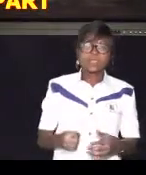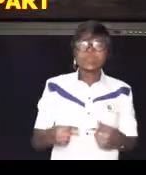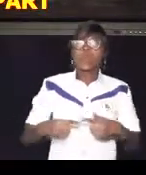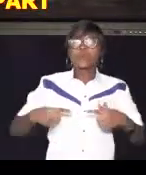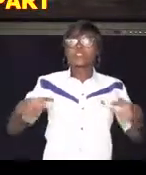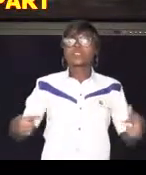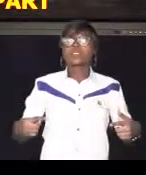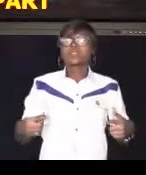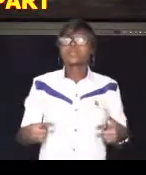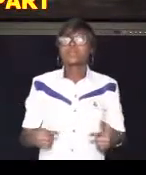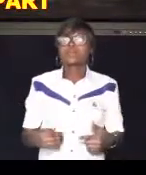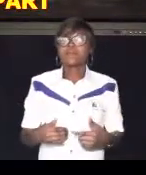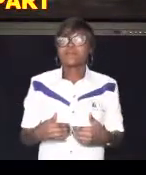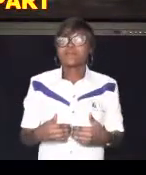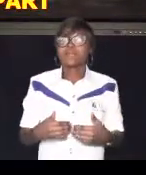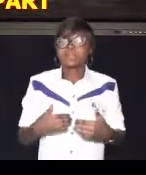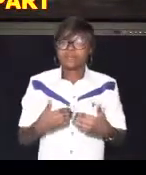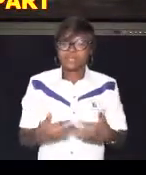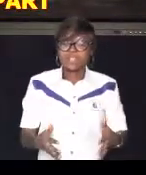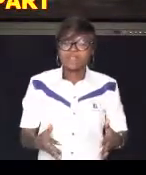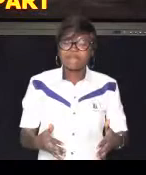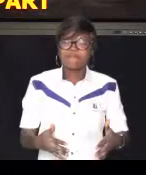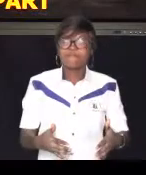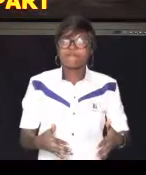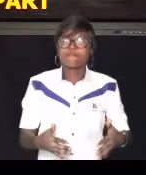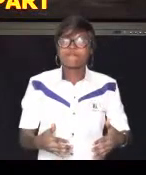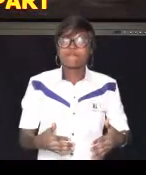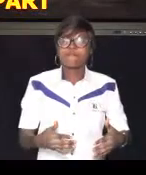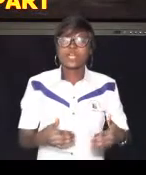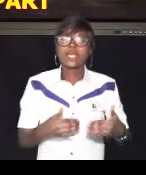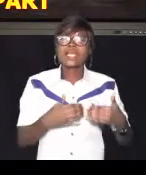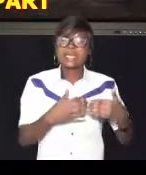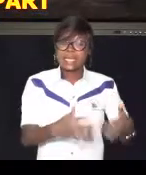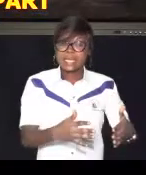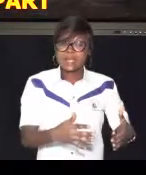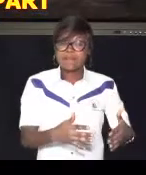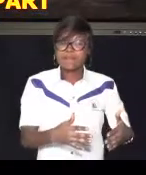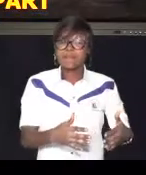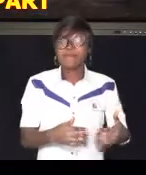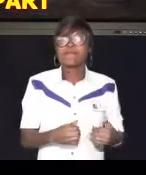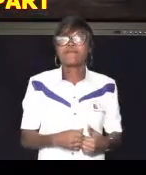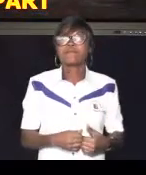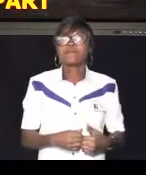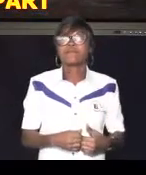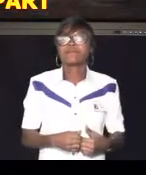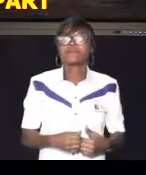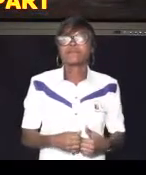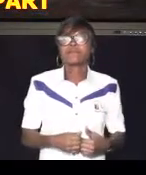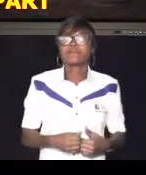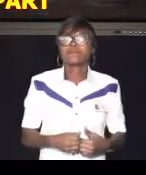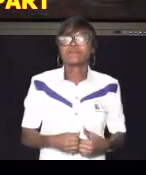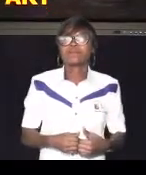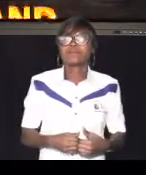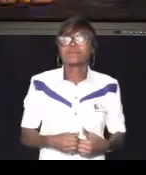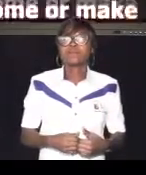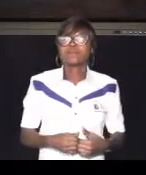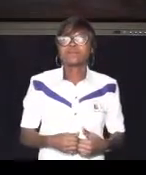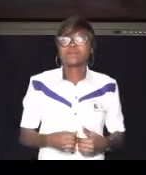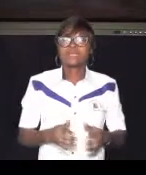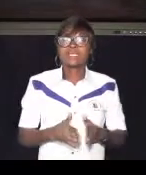is the opposite of approach? Leave or depart. Leave or depart.